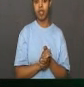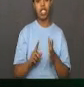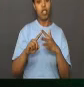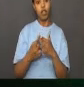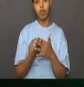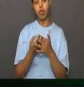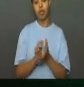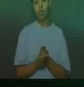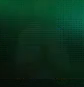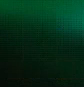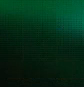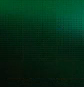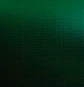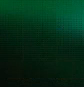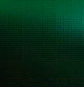Begin.